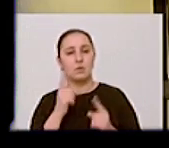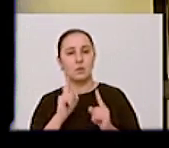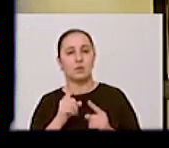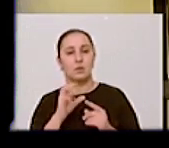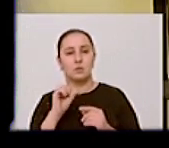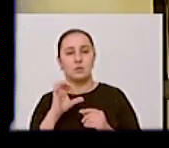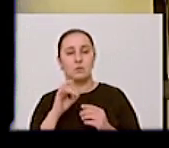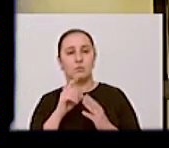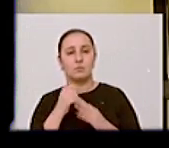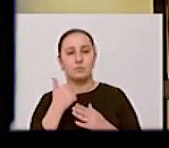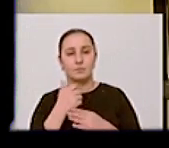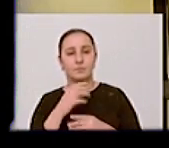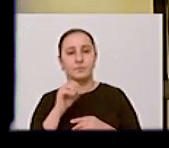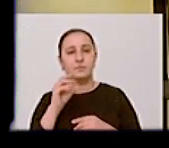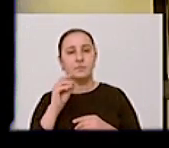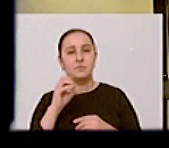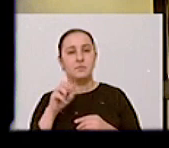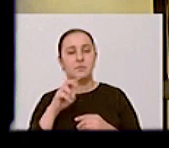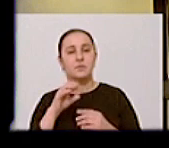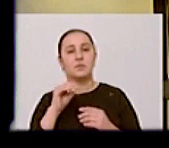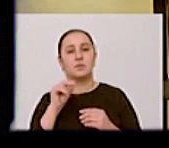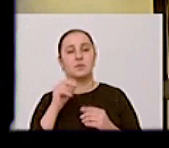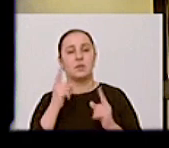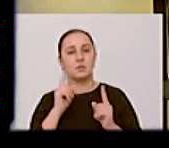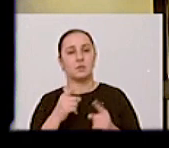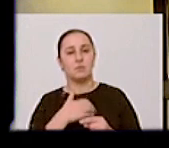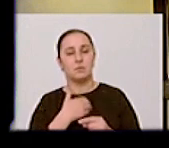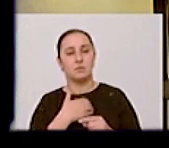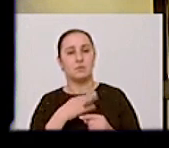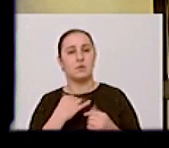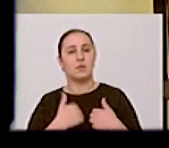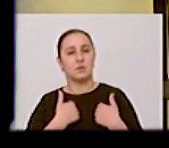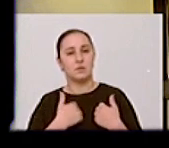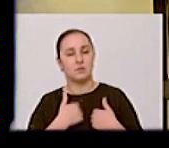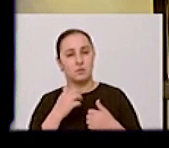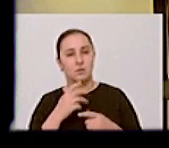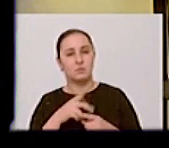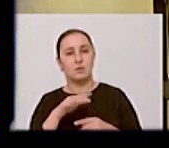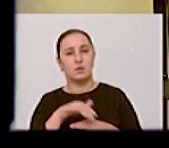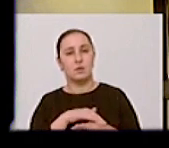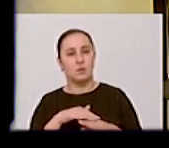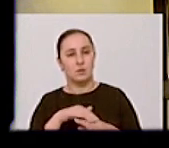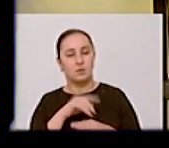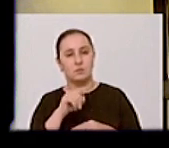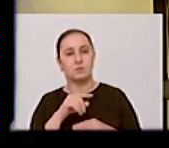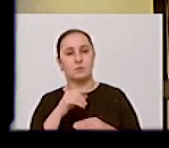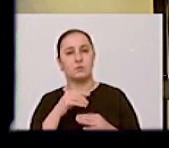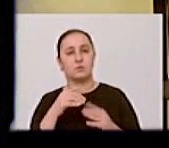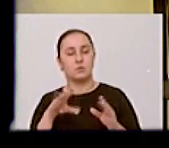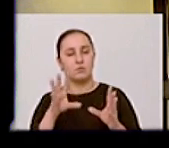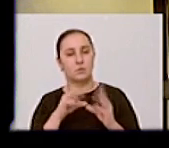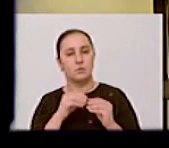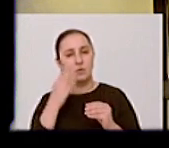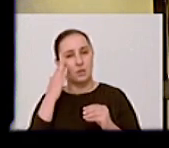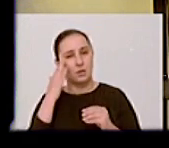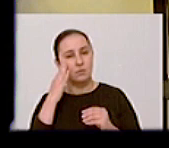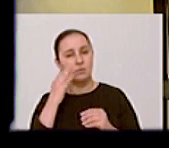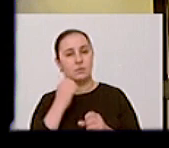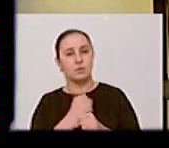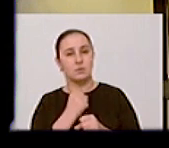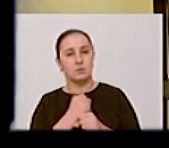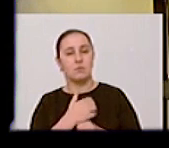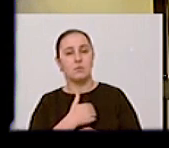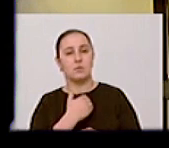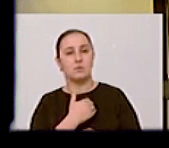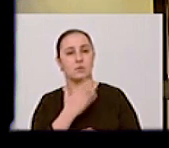boshida bong urgan jadidchilarning asl maqsadi va harakati ham xalqni yoppasiga ilmli qilishni